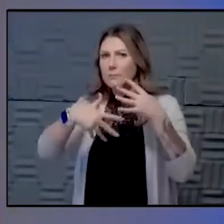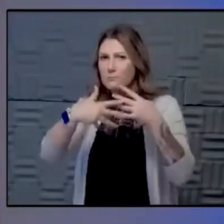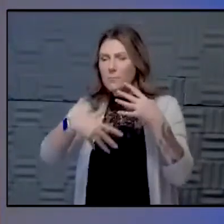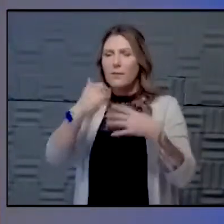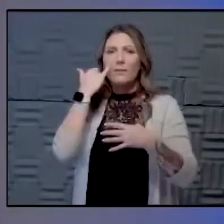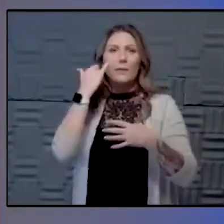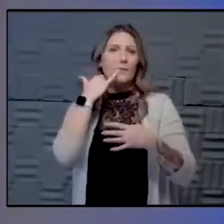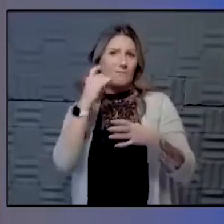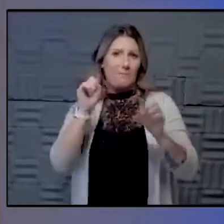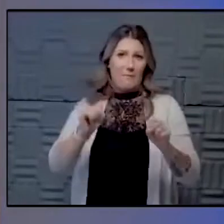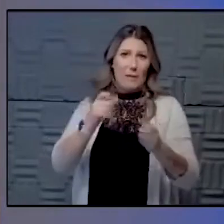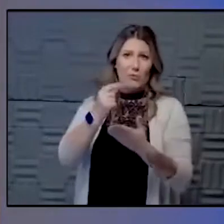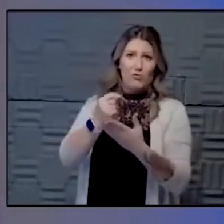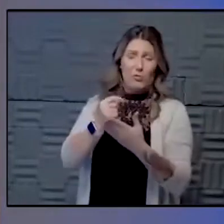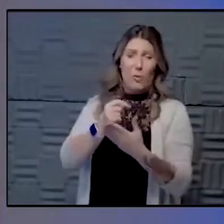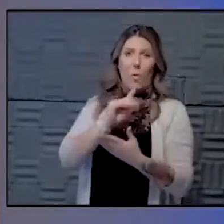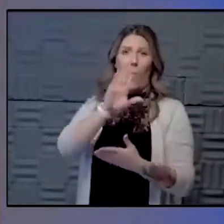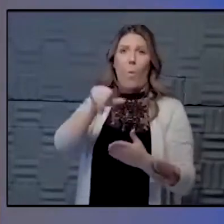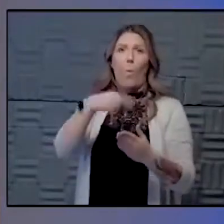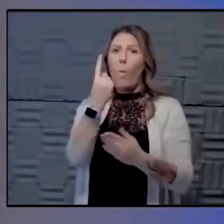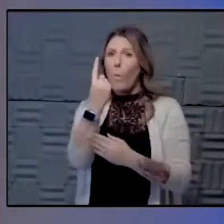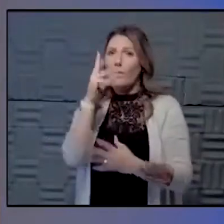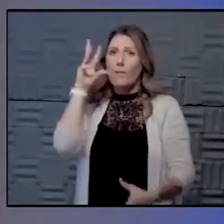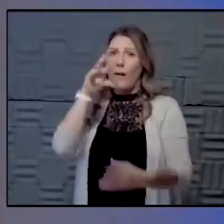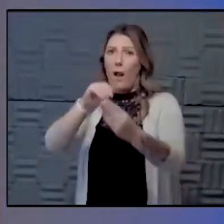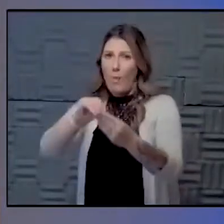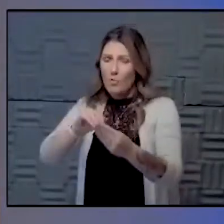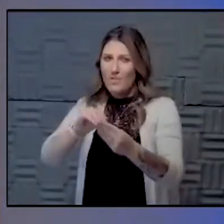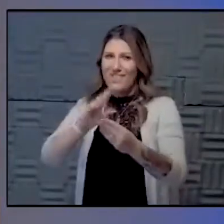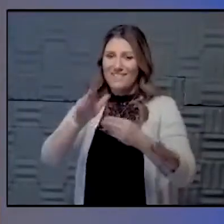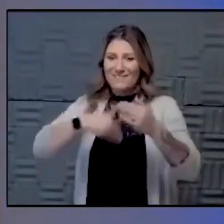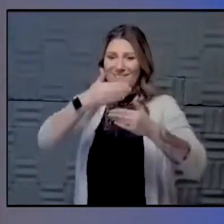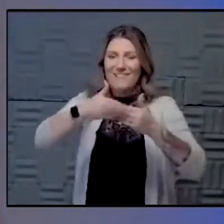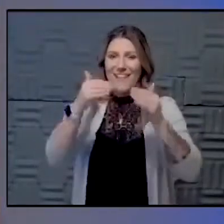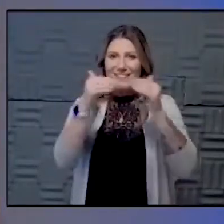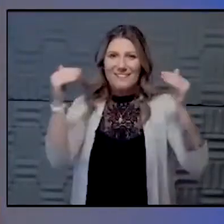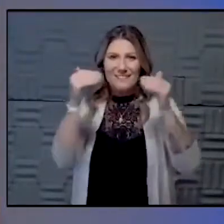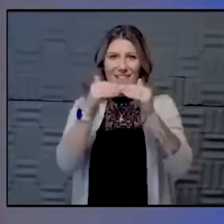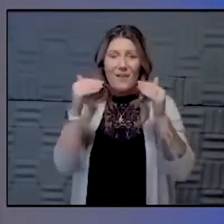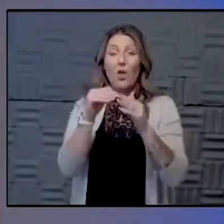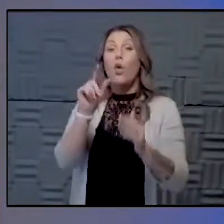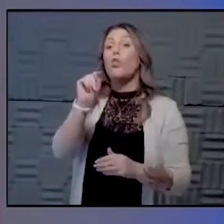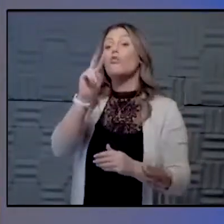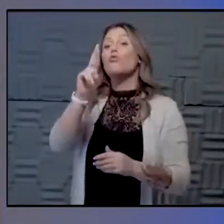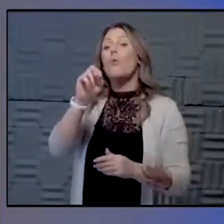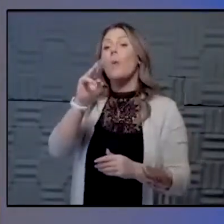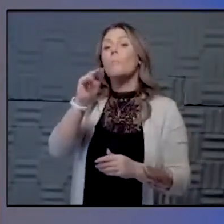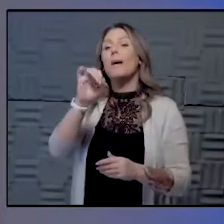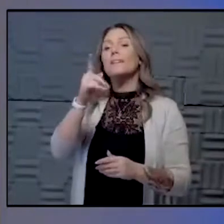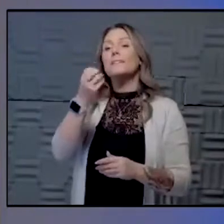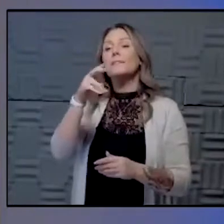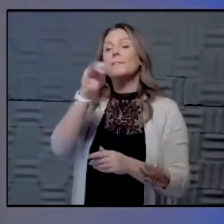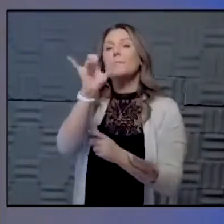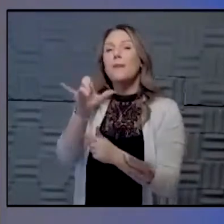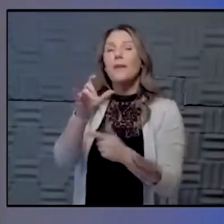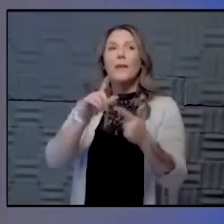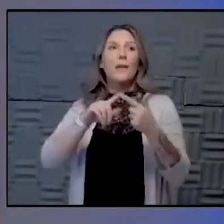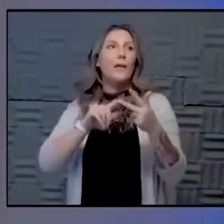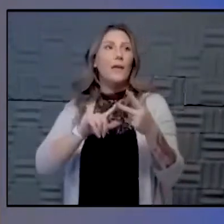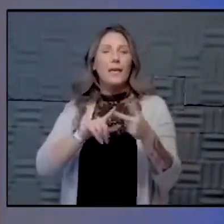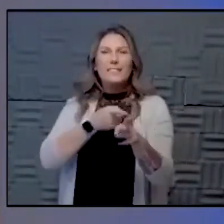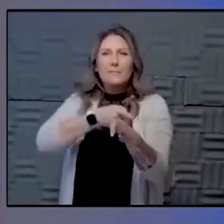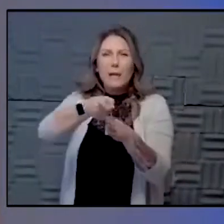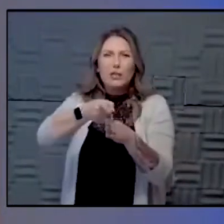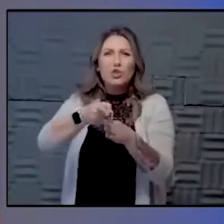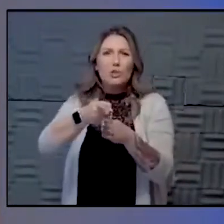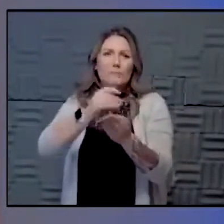treat stroke. Only comprehensive stroke centers are capable of doing the next level of treatment, which is thrombectomy. And that involves specialized physicians, a